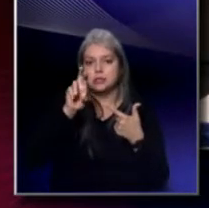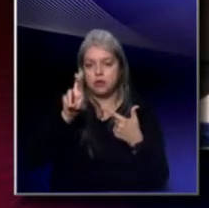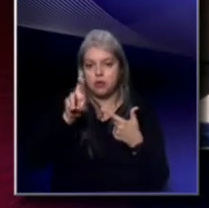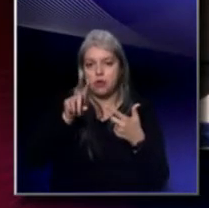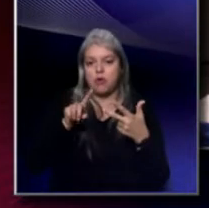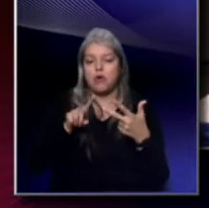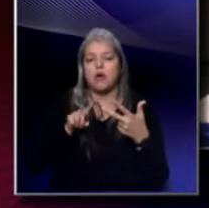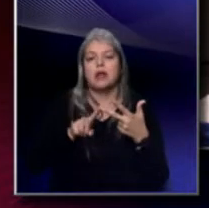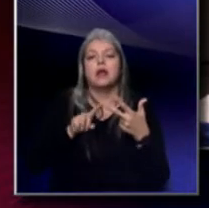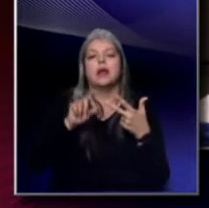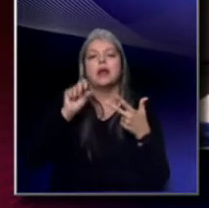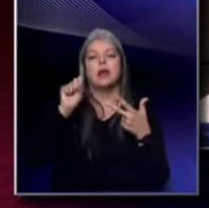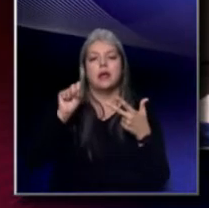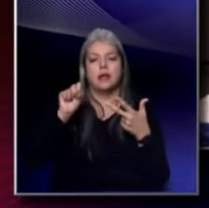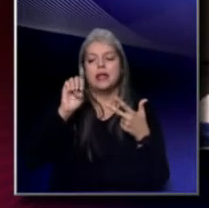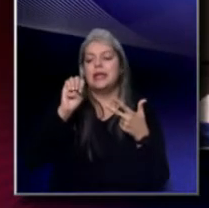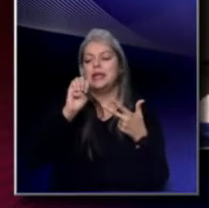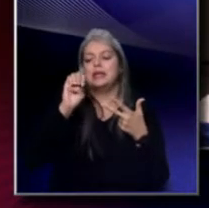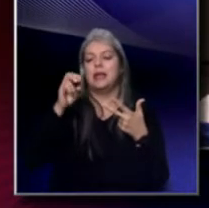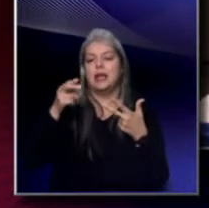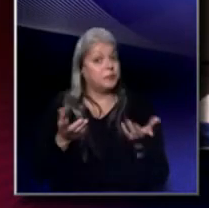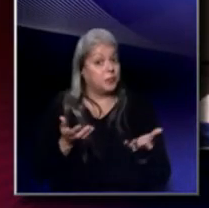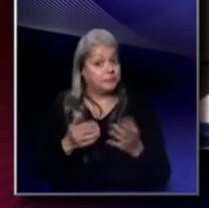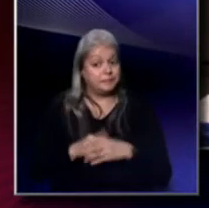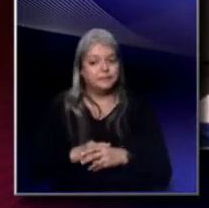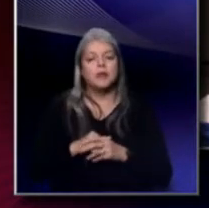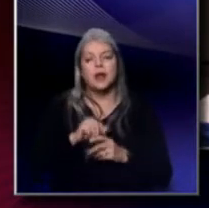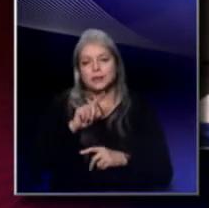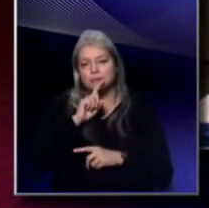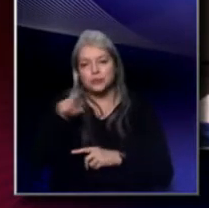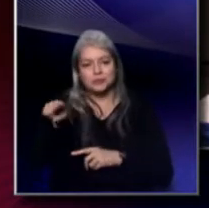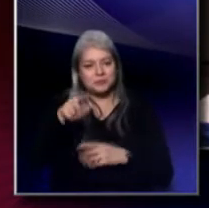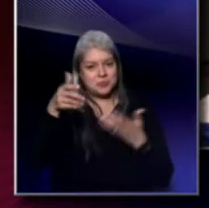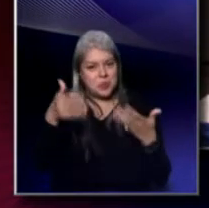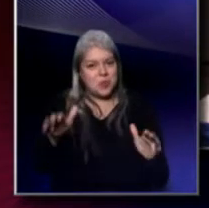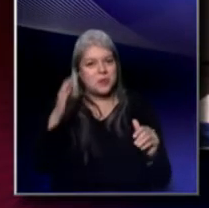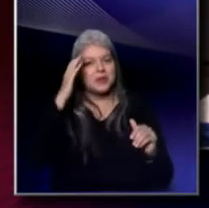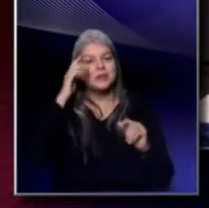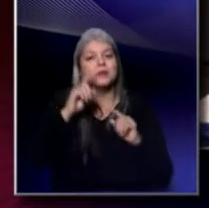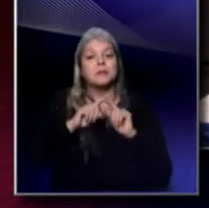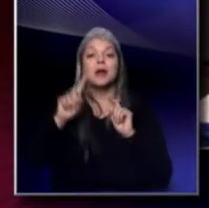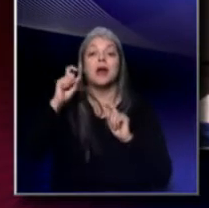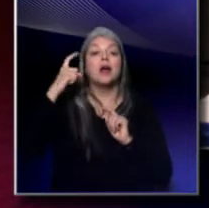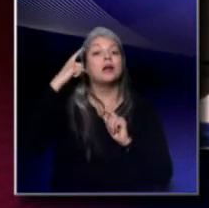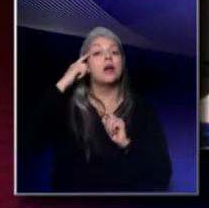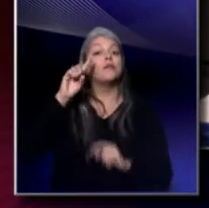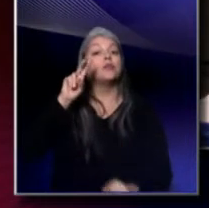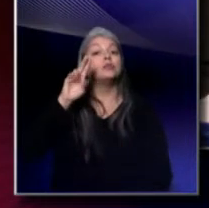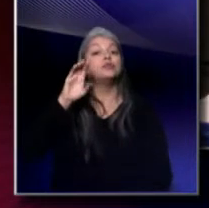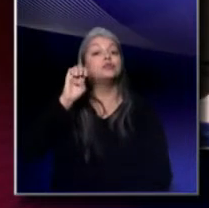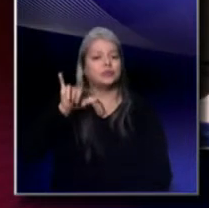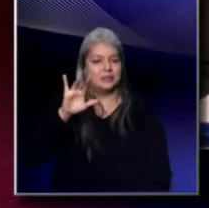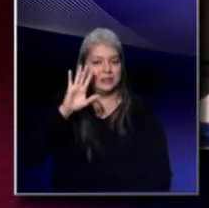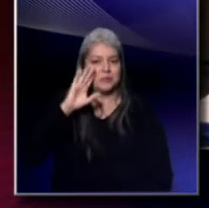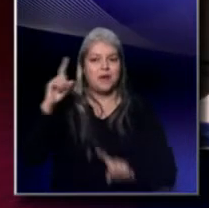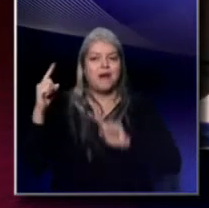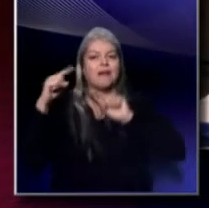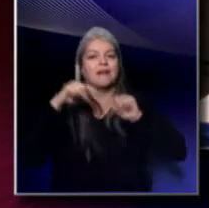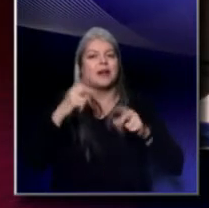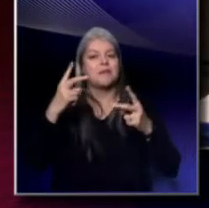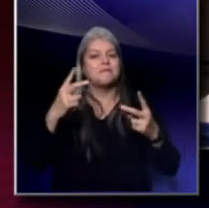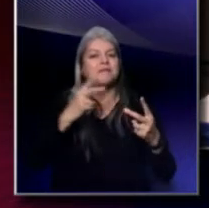Regional Center, and for the Eastern Highland. You all know this, but we have Governor Ducey coming to